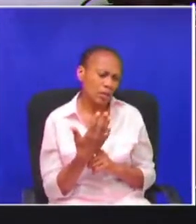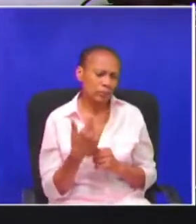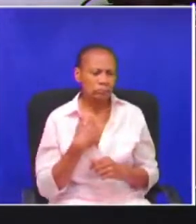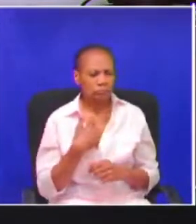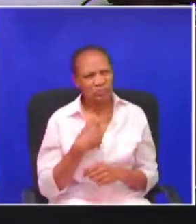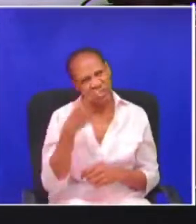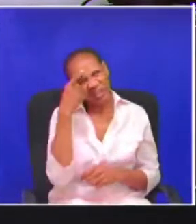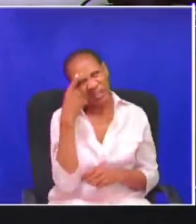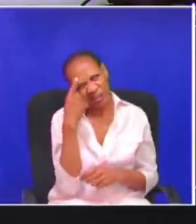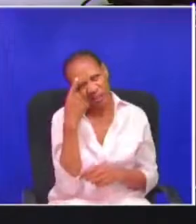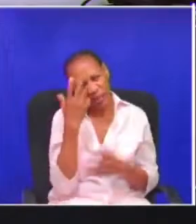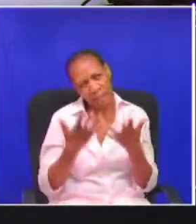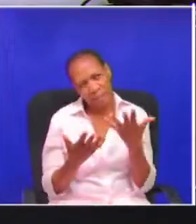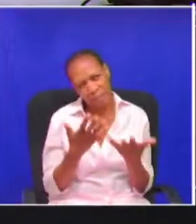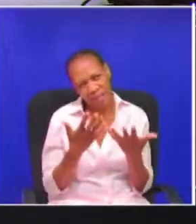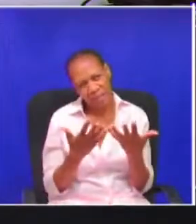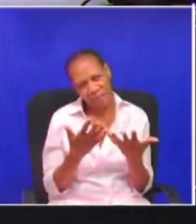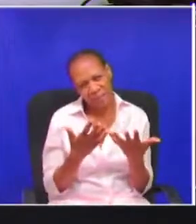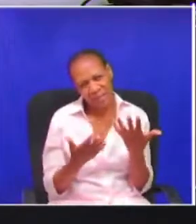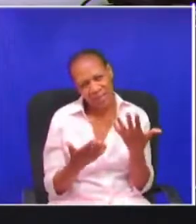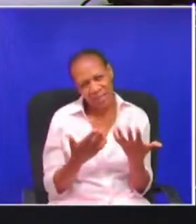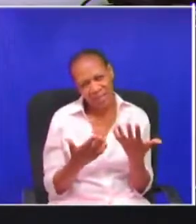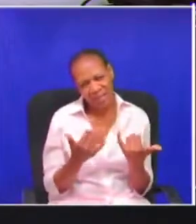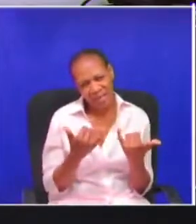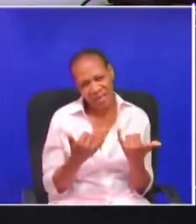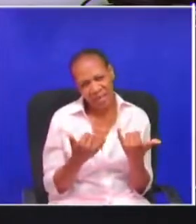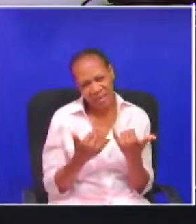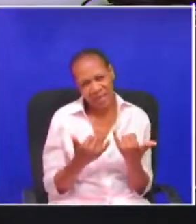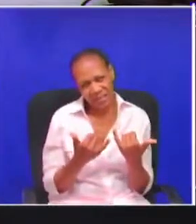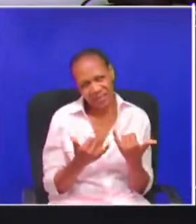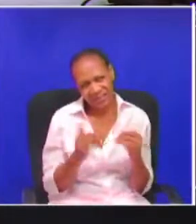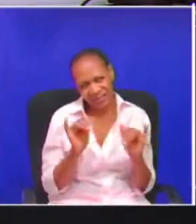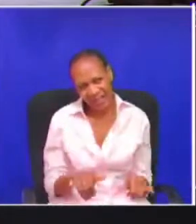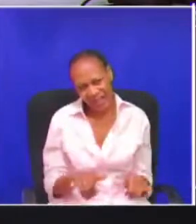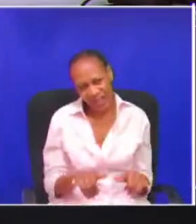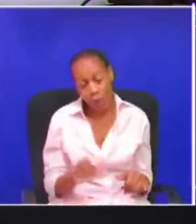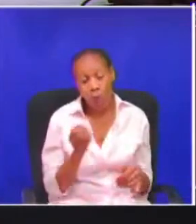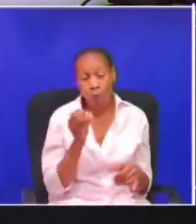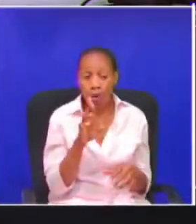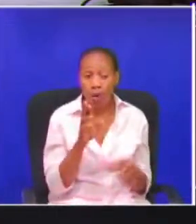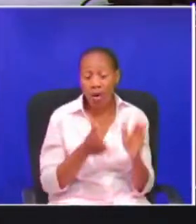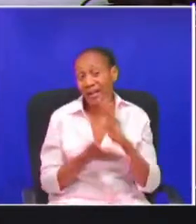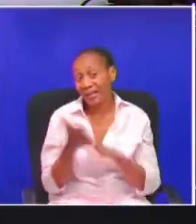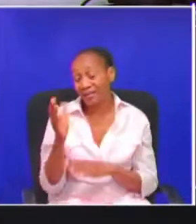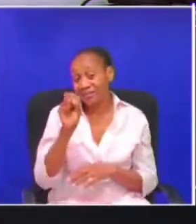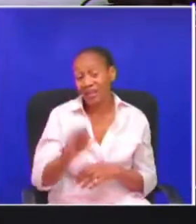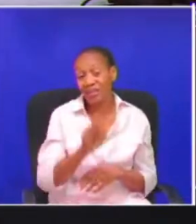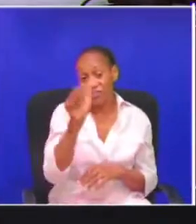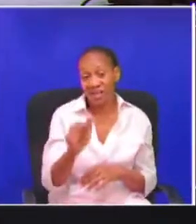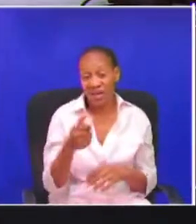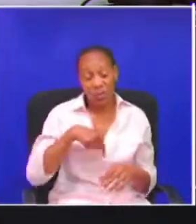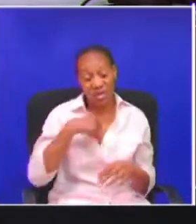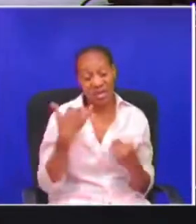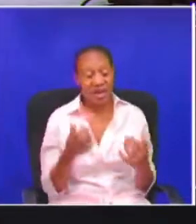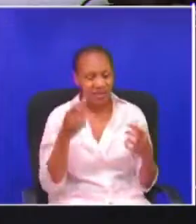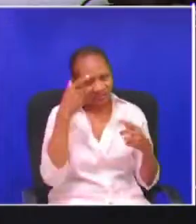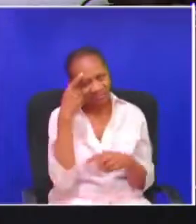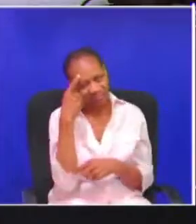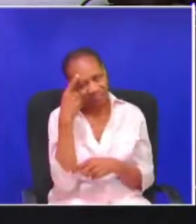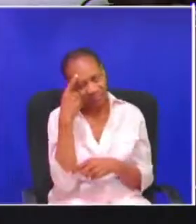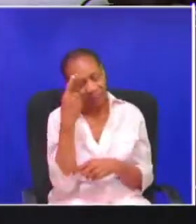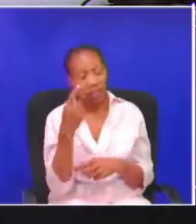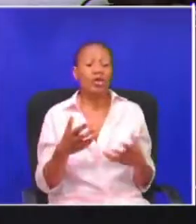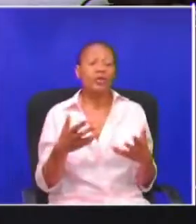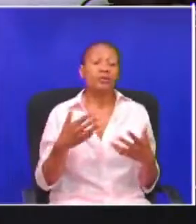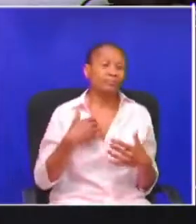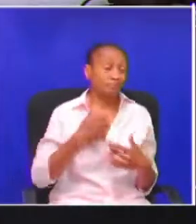our presence and investment in South Africa. That concerned me. And it is that